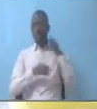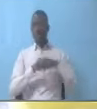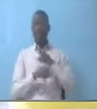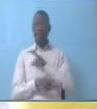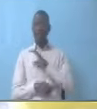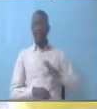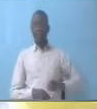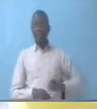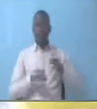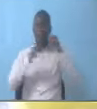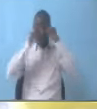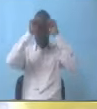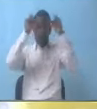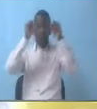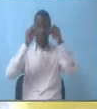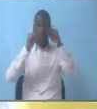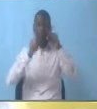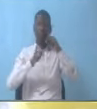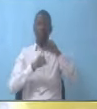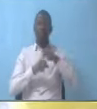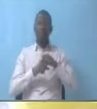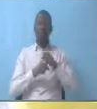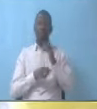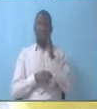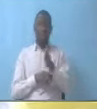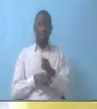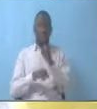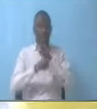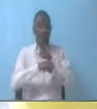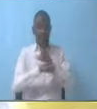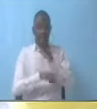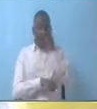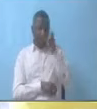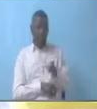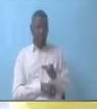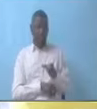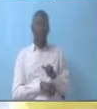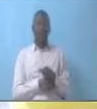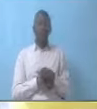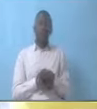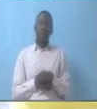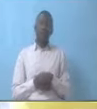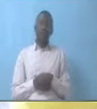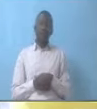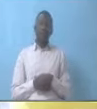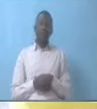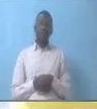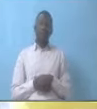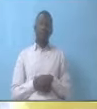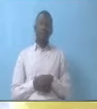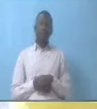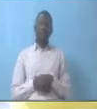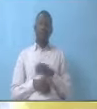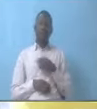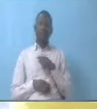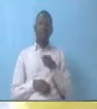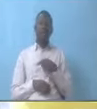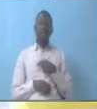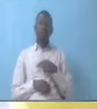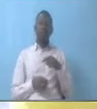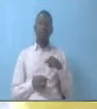government legal adviser. Attorney General nga xamne mo jité nak lepp lo xamne mu nga aju ci wali loi ci nguur gi. Takes full